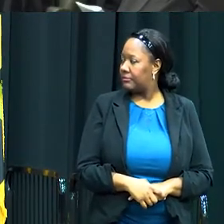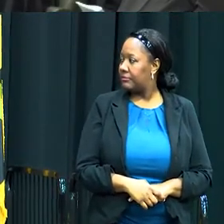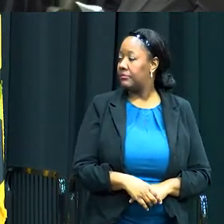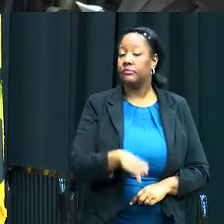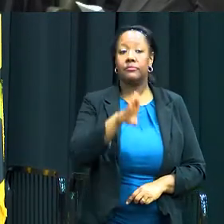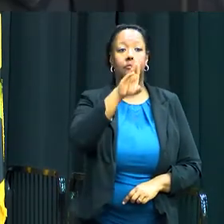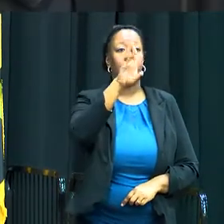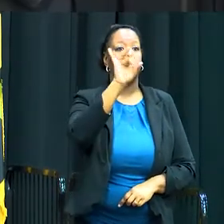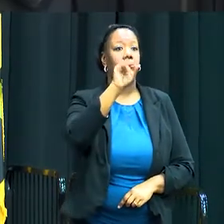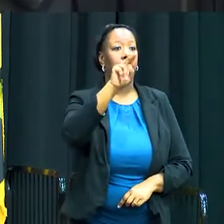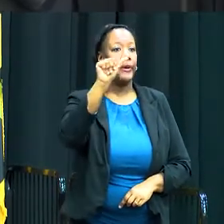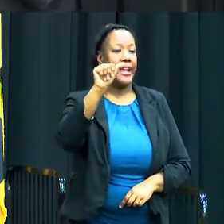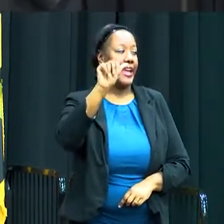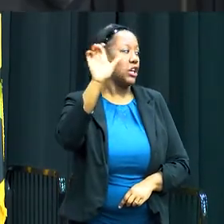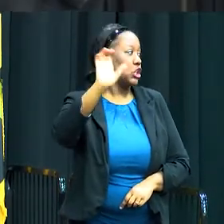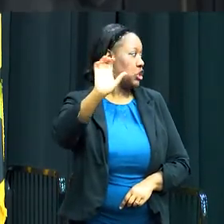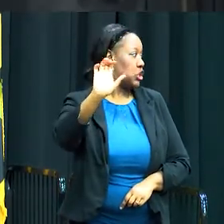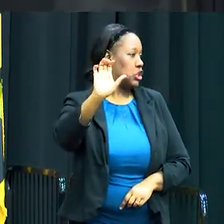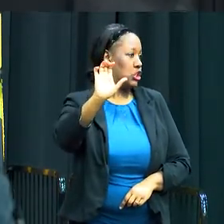Brianna Alyssa Church.